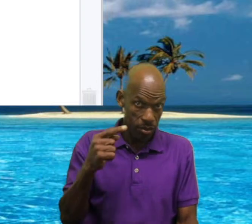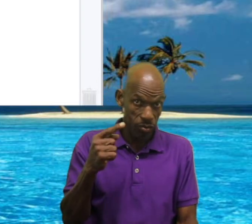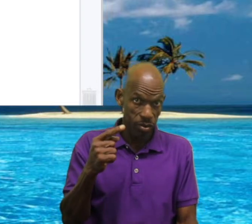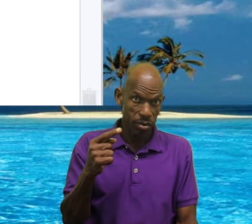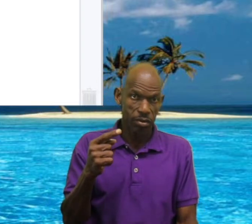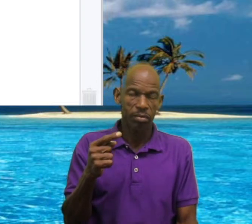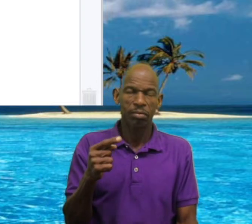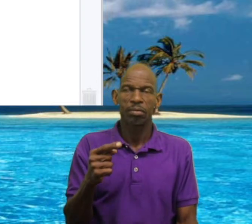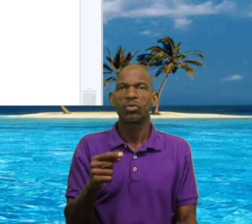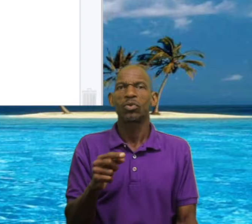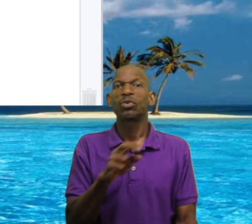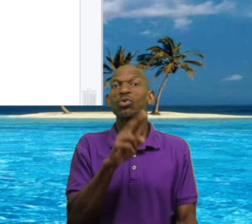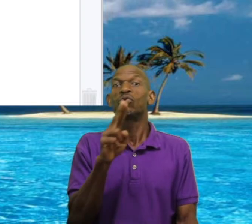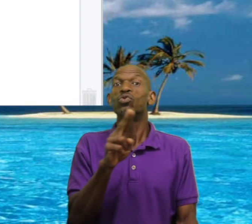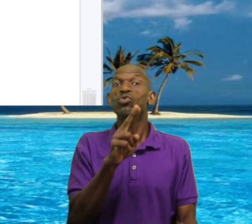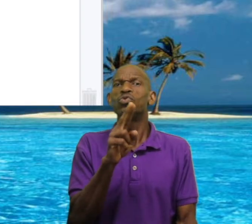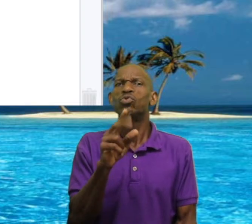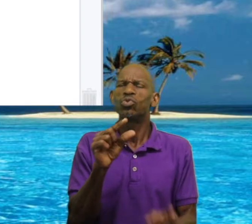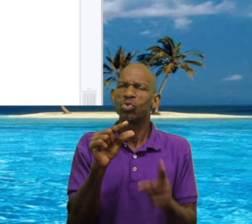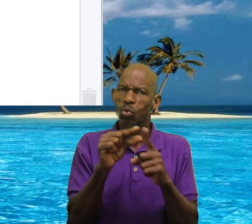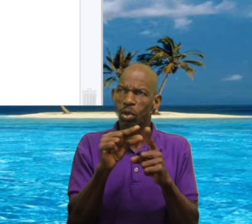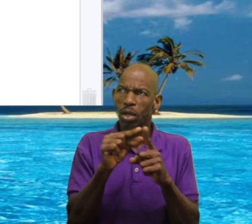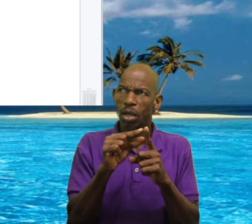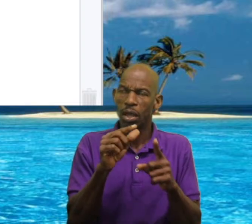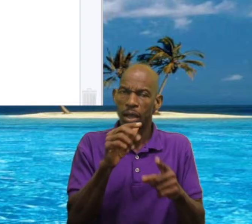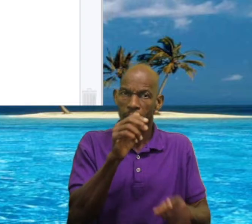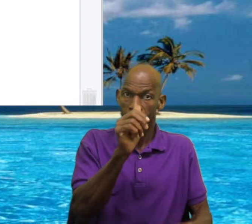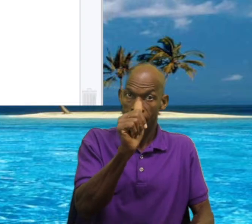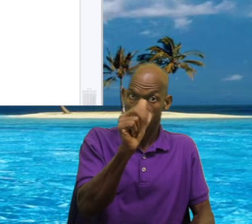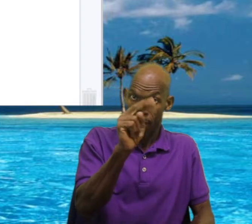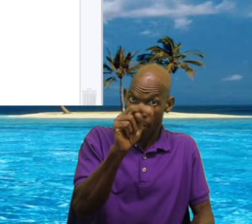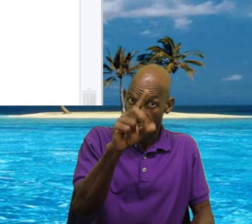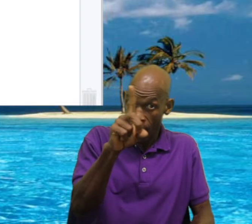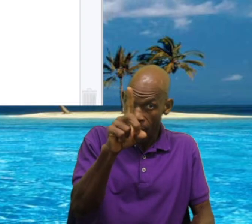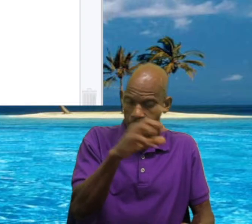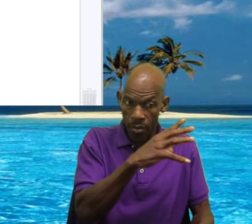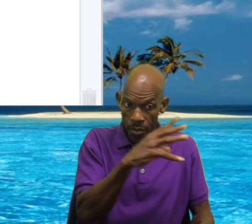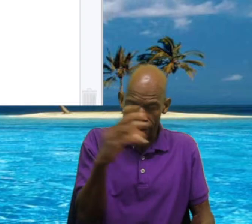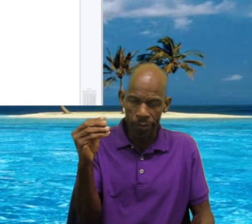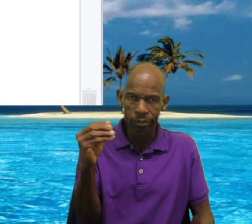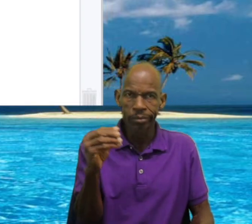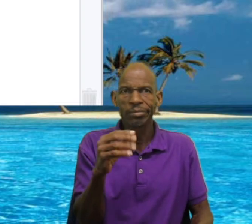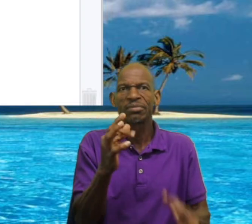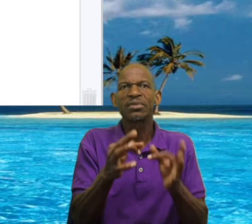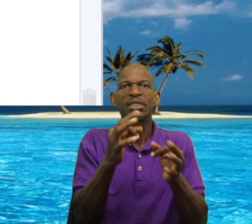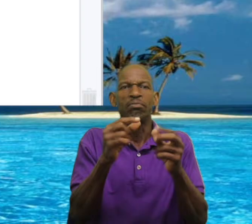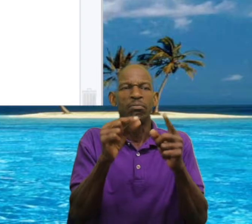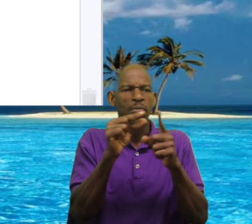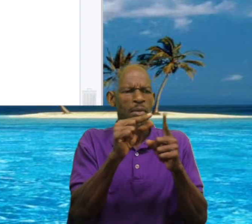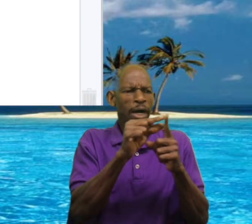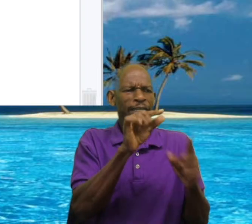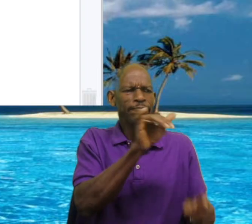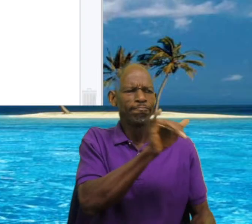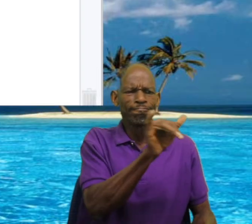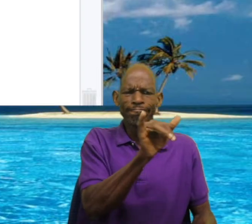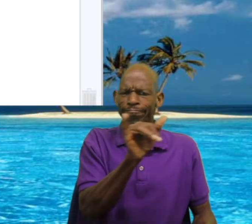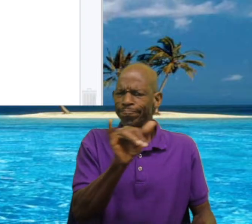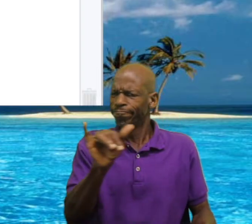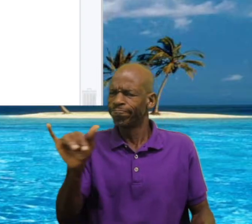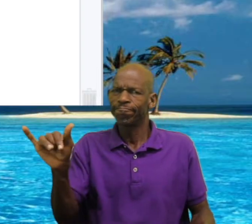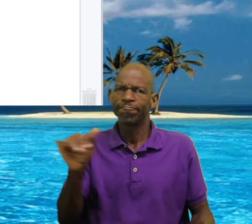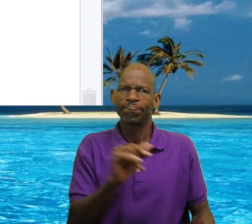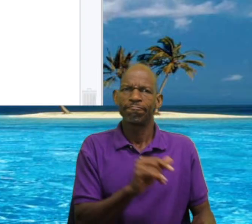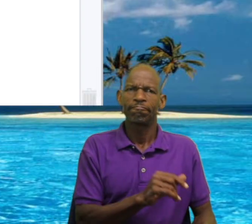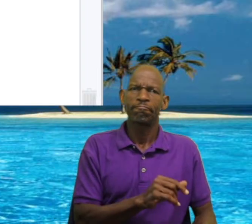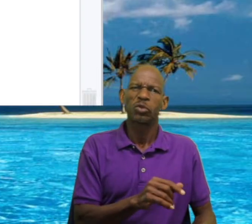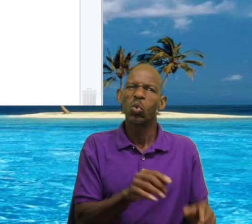similar words. So we come and going right into our lesson. So when we use, I'm gonna